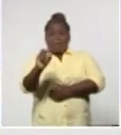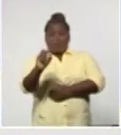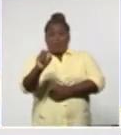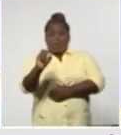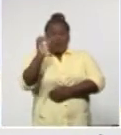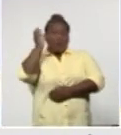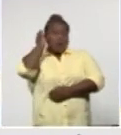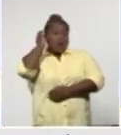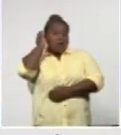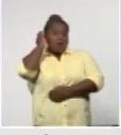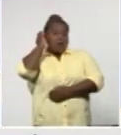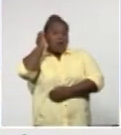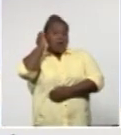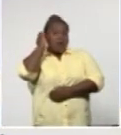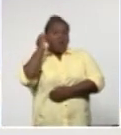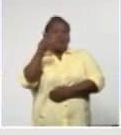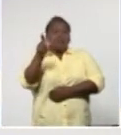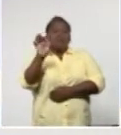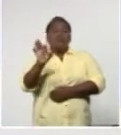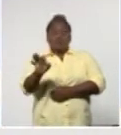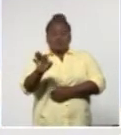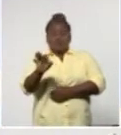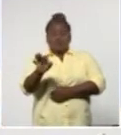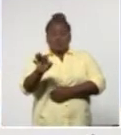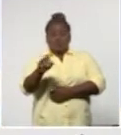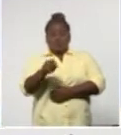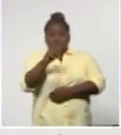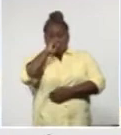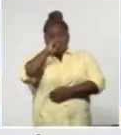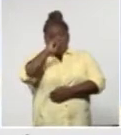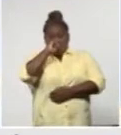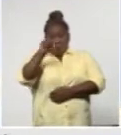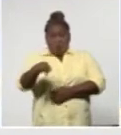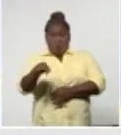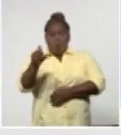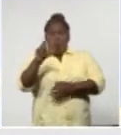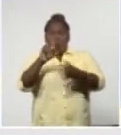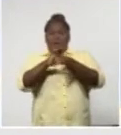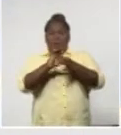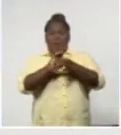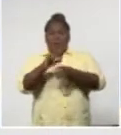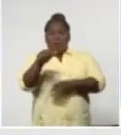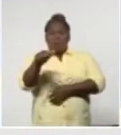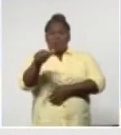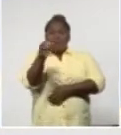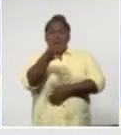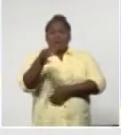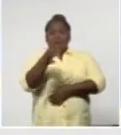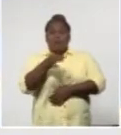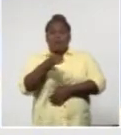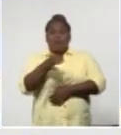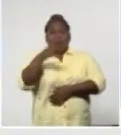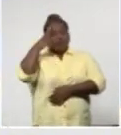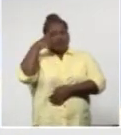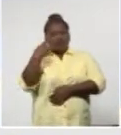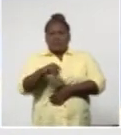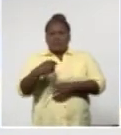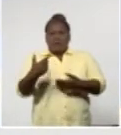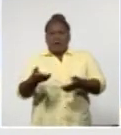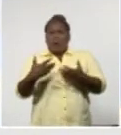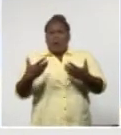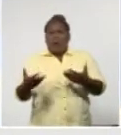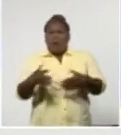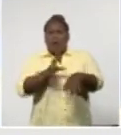15 days. By age groups, we had a minor female case under 20 years, an